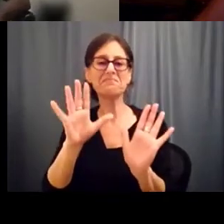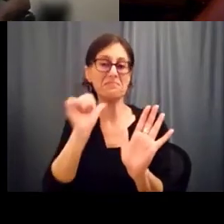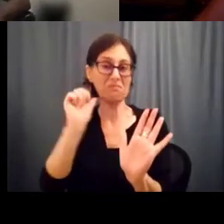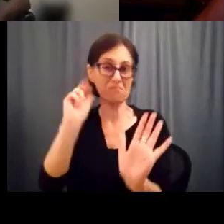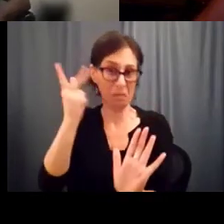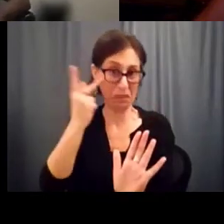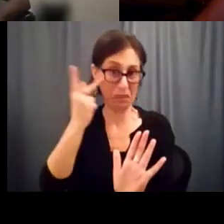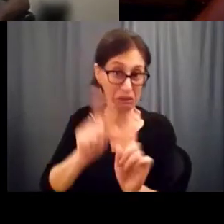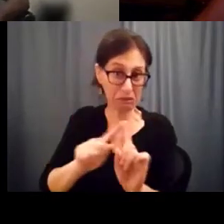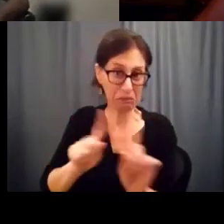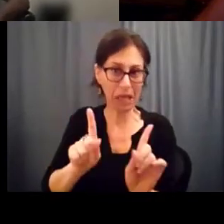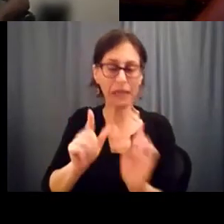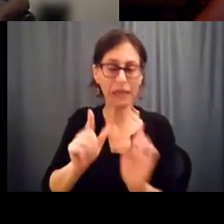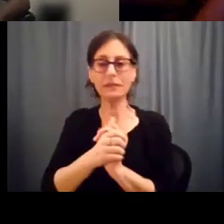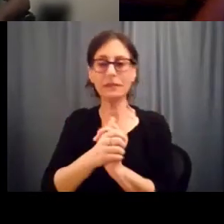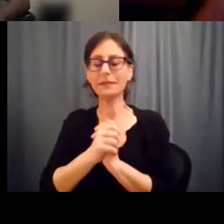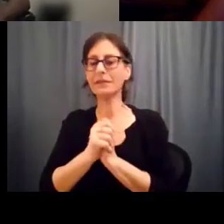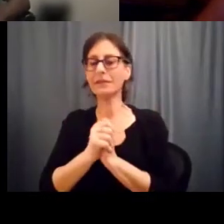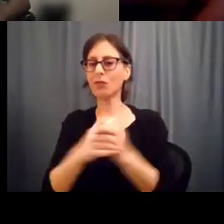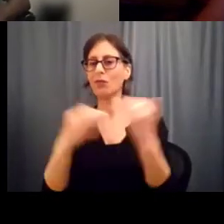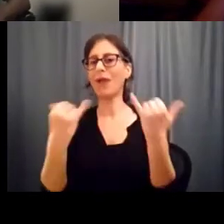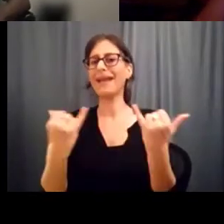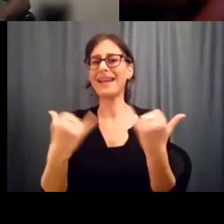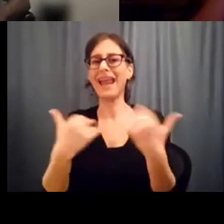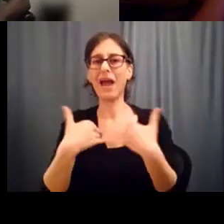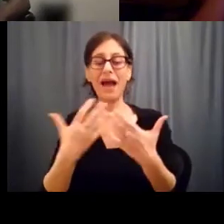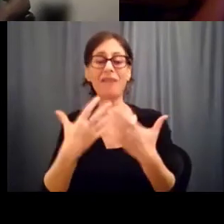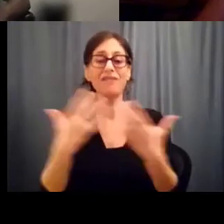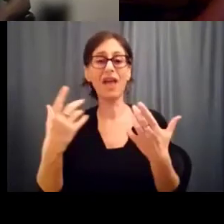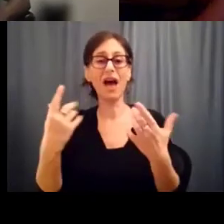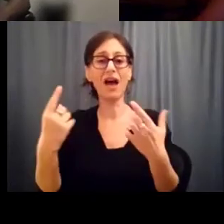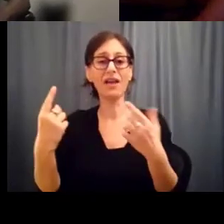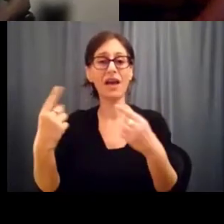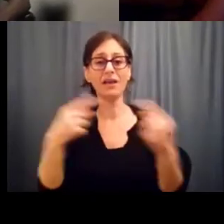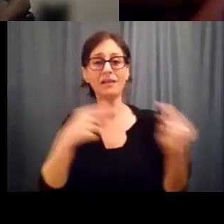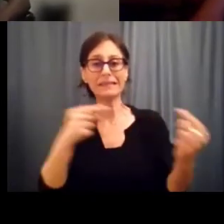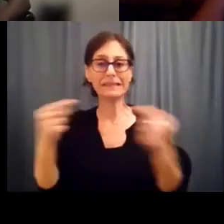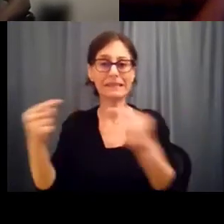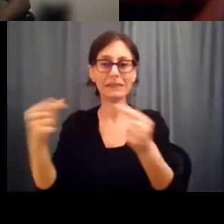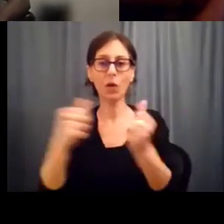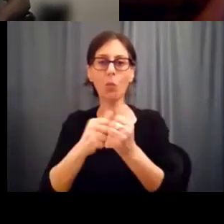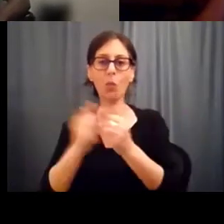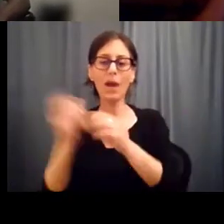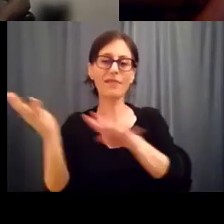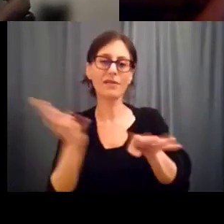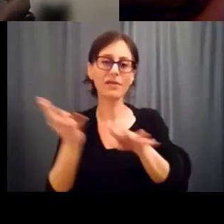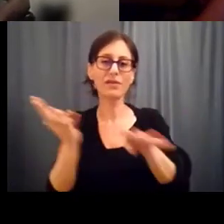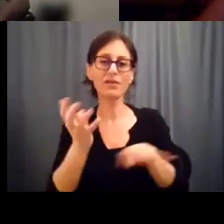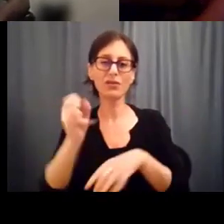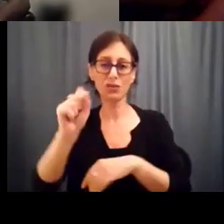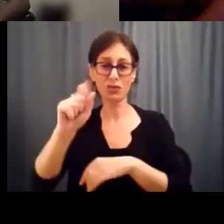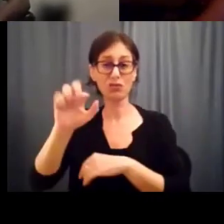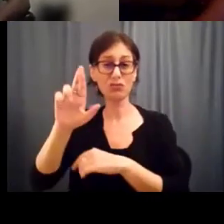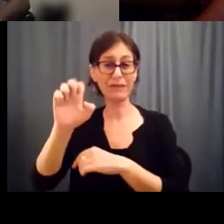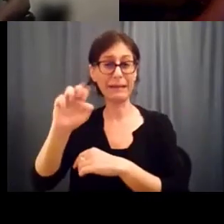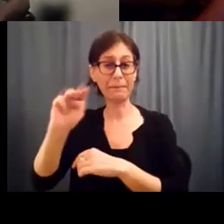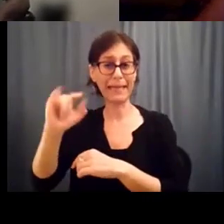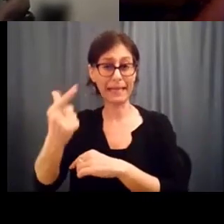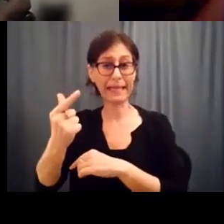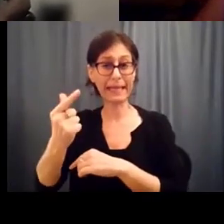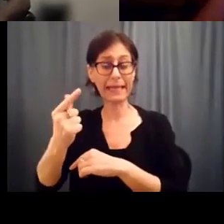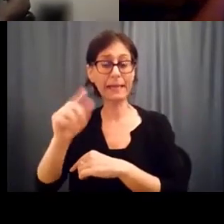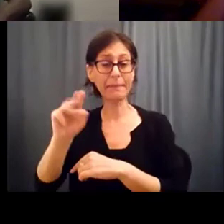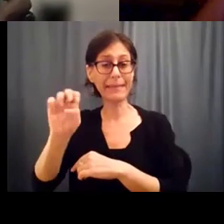political, but right now there's lots of fighting with streaming, deservedly so. But on the other